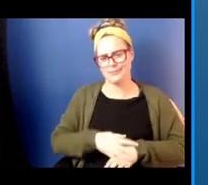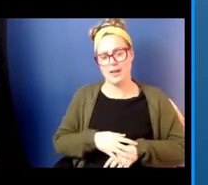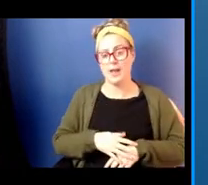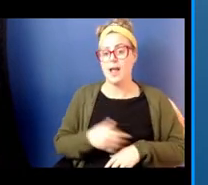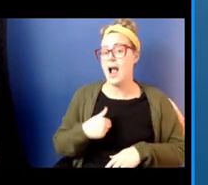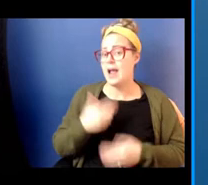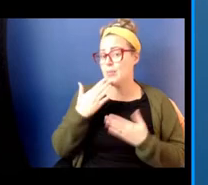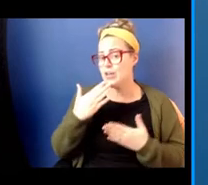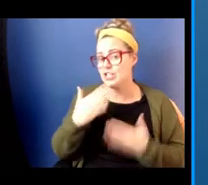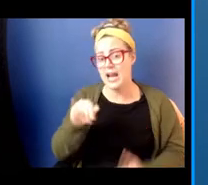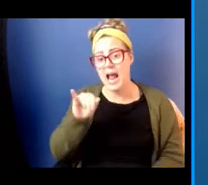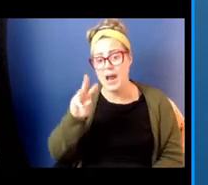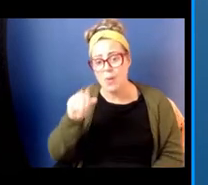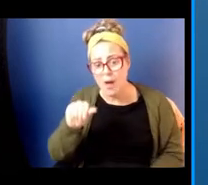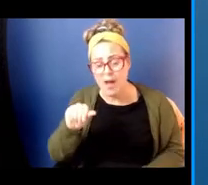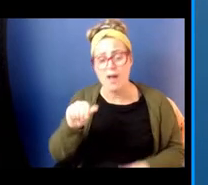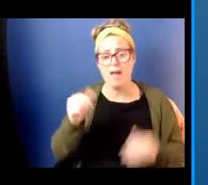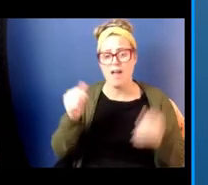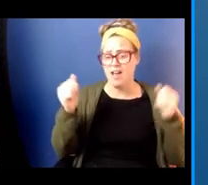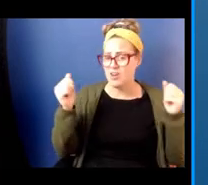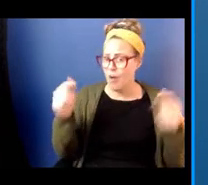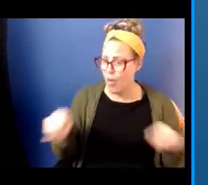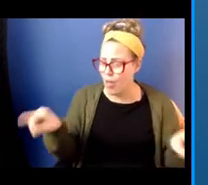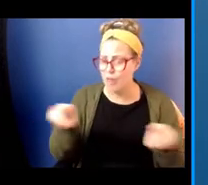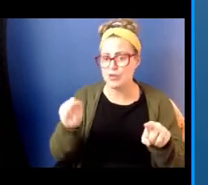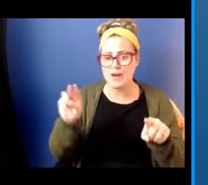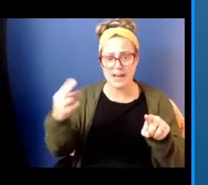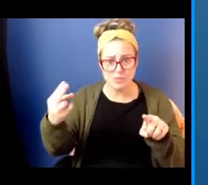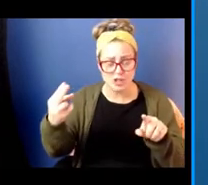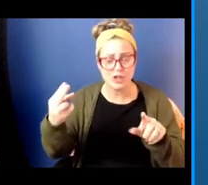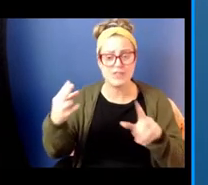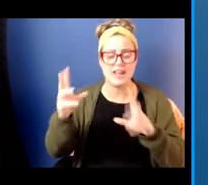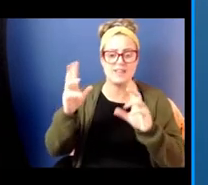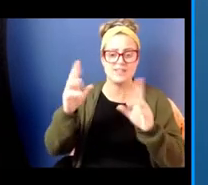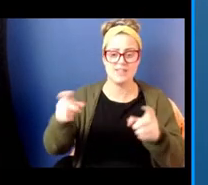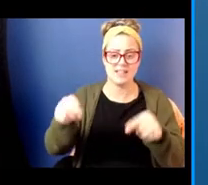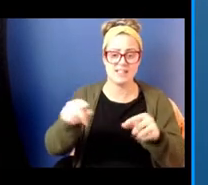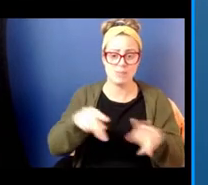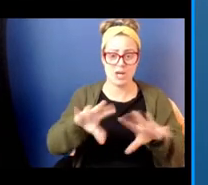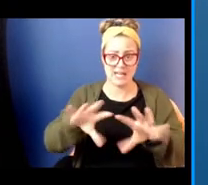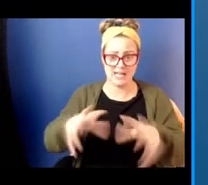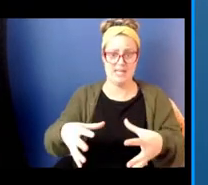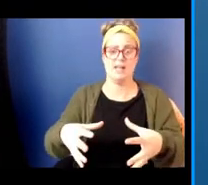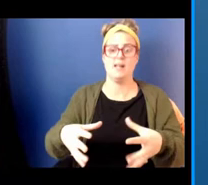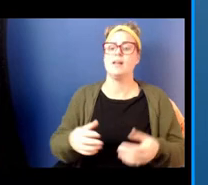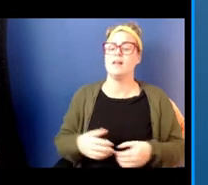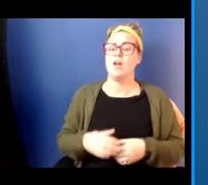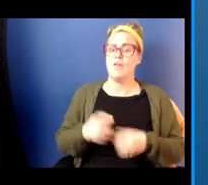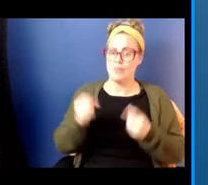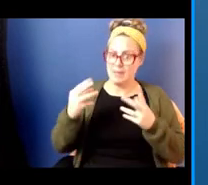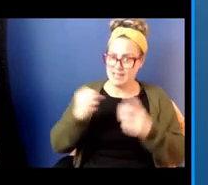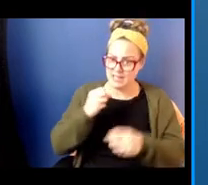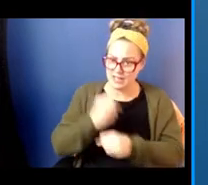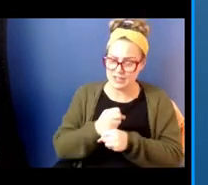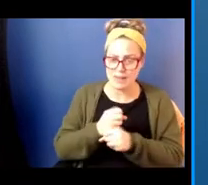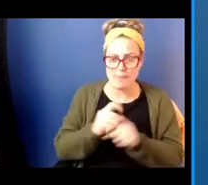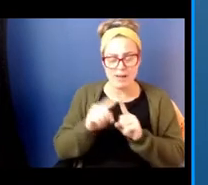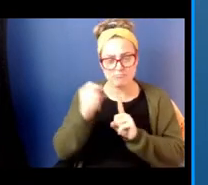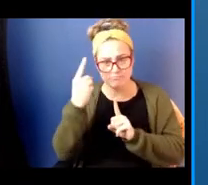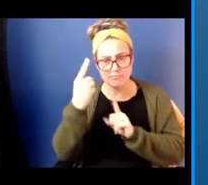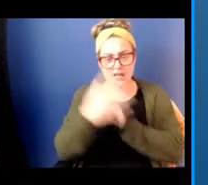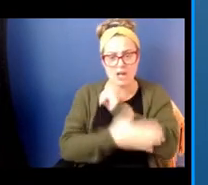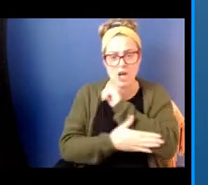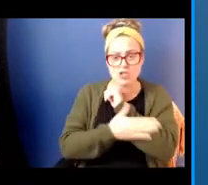years but it is time to change because the country has changed the country does not look like it did a hundred years ago